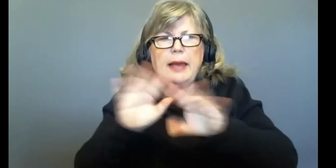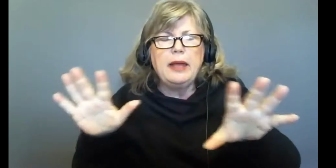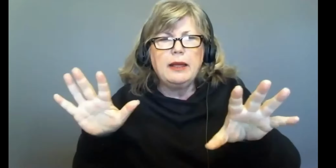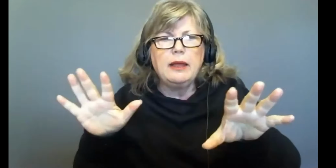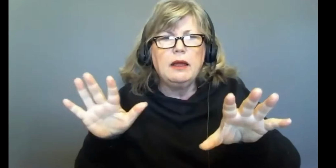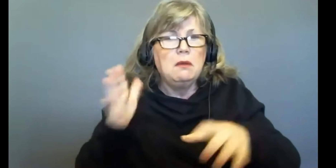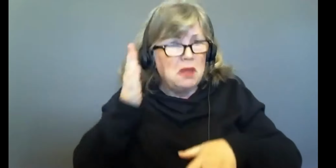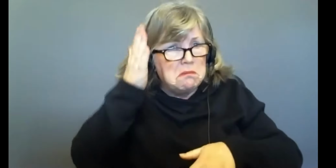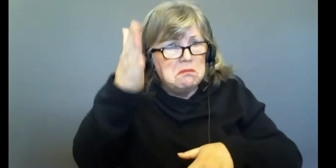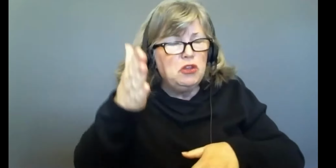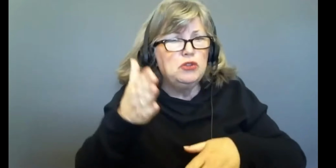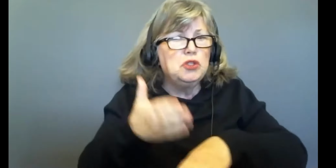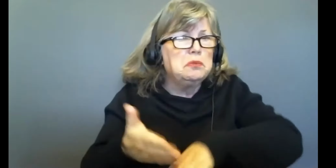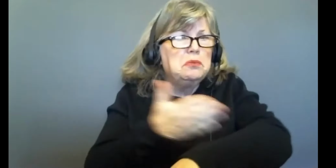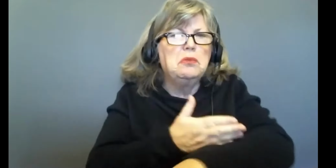in the future.